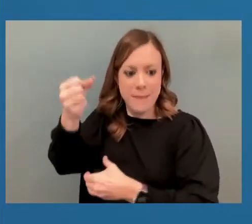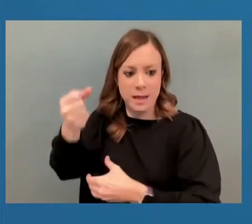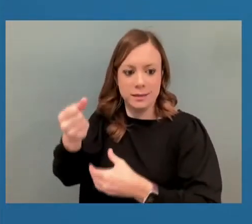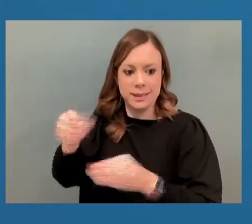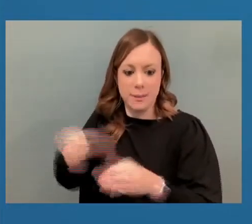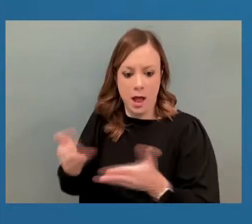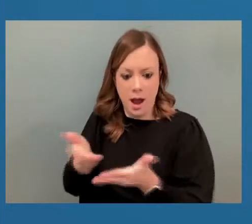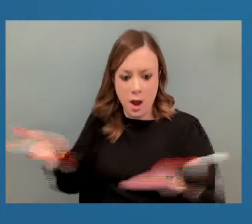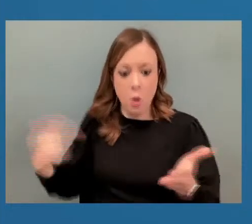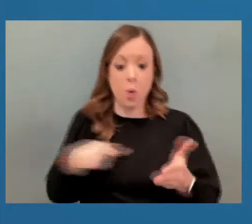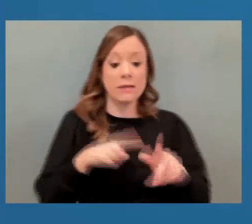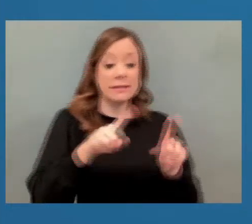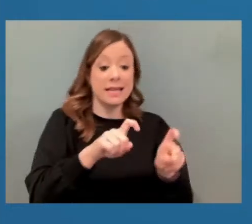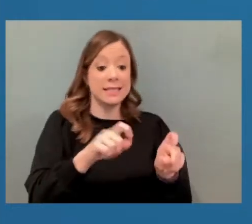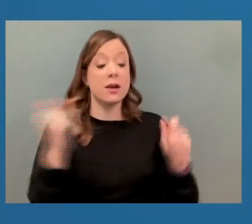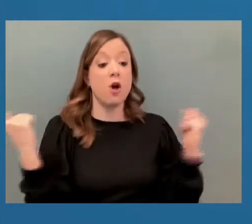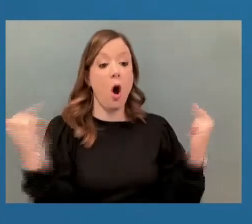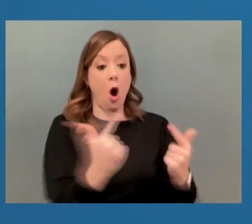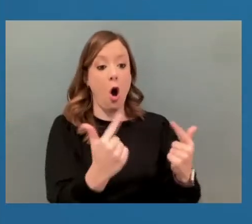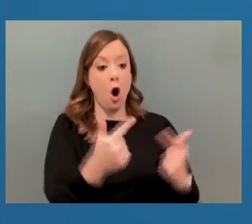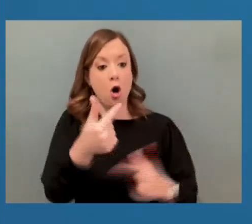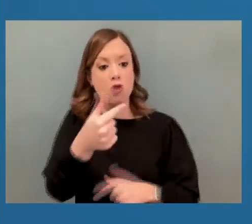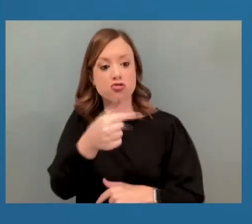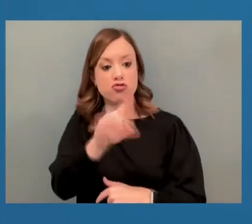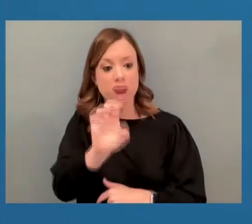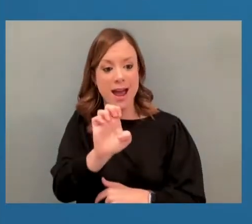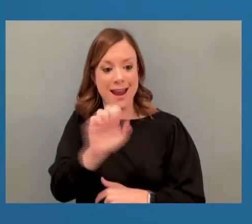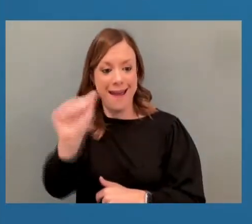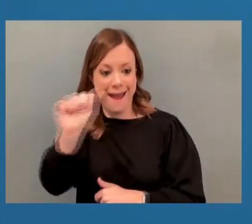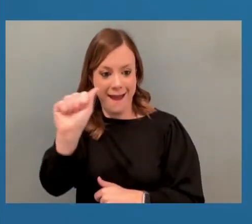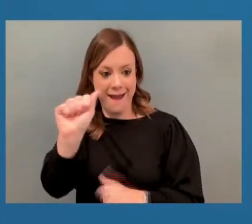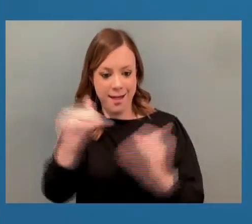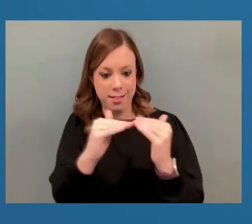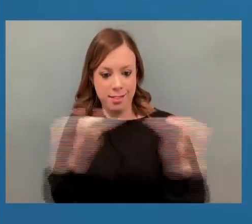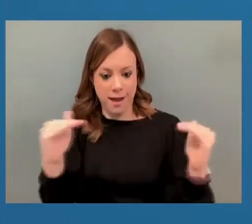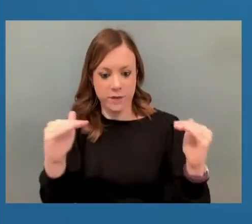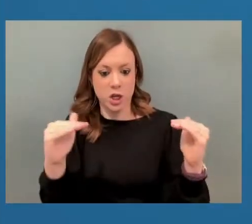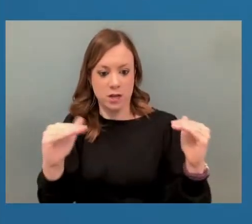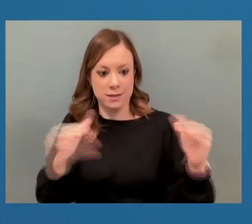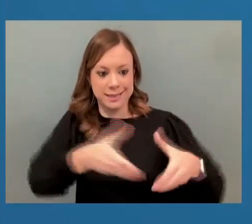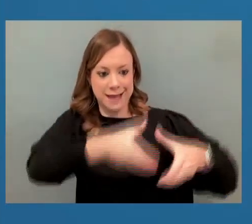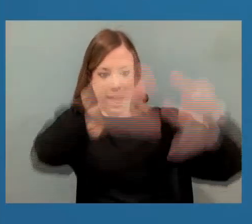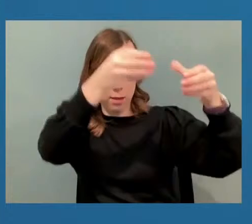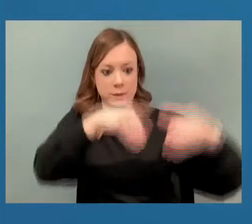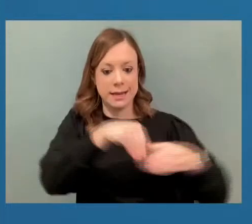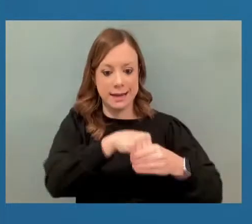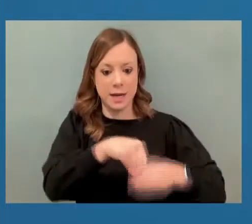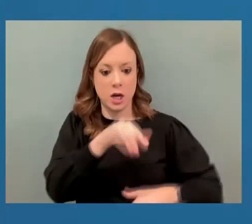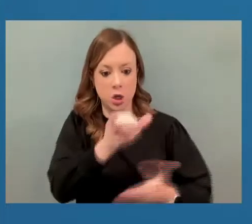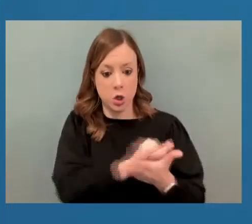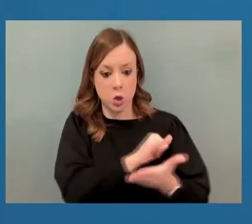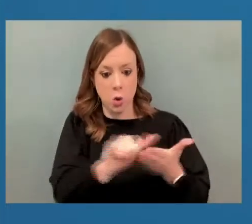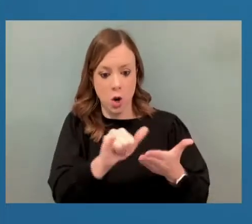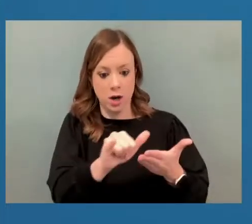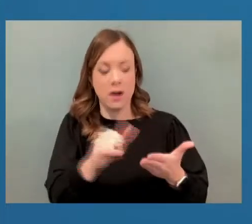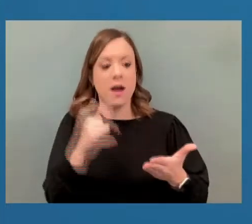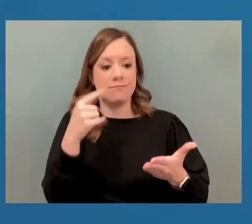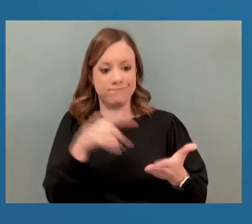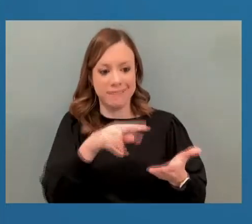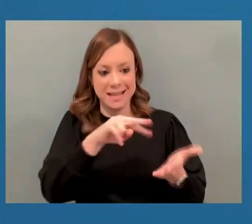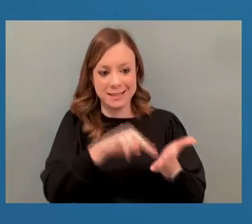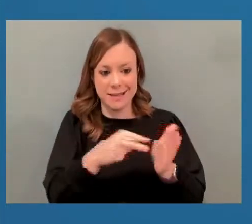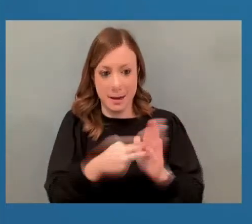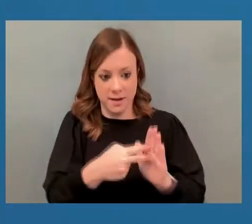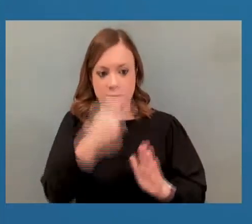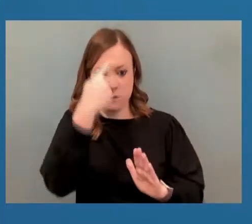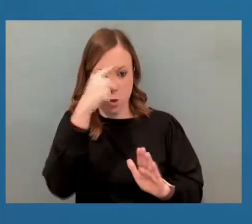York State intended for pasteurization. I want to stress here that pasteurization kills the virus and